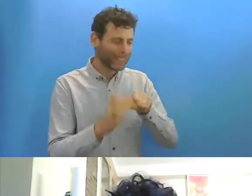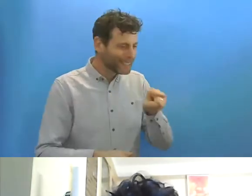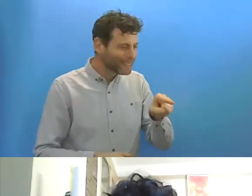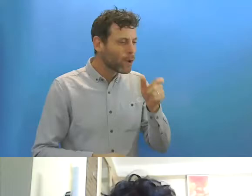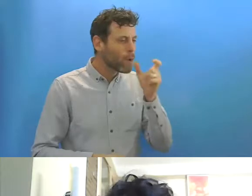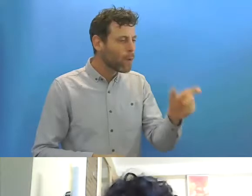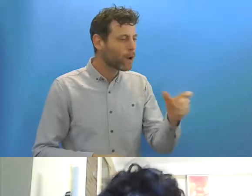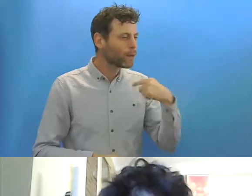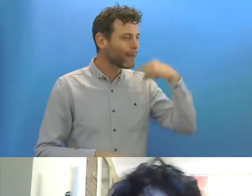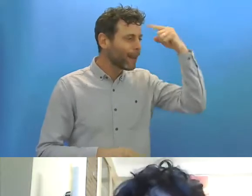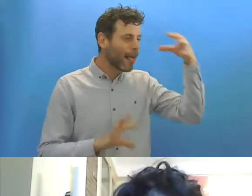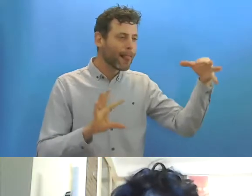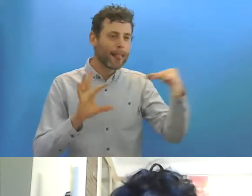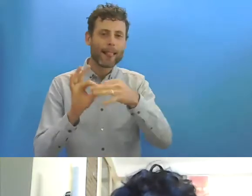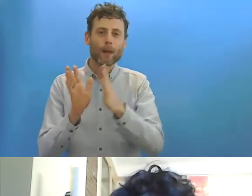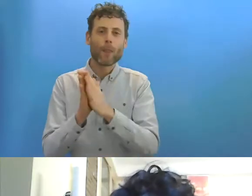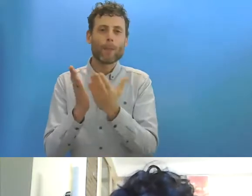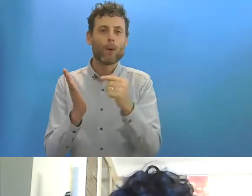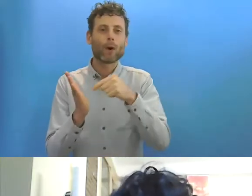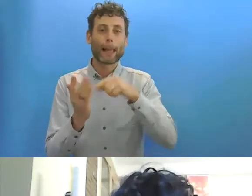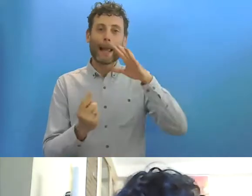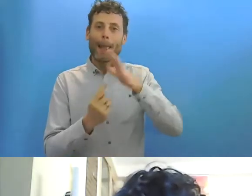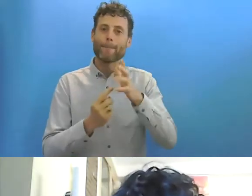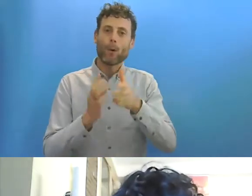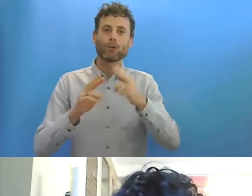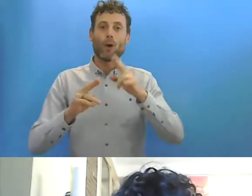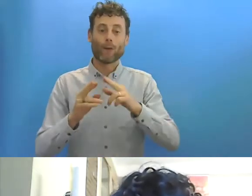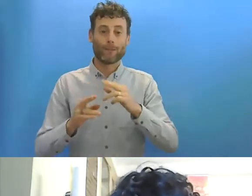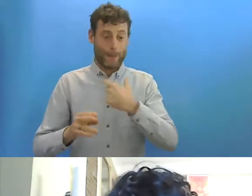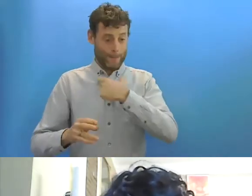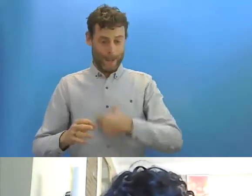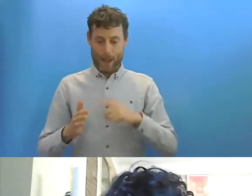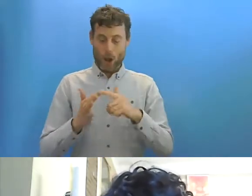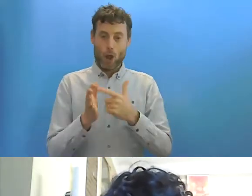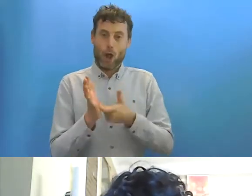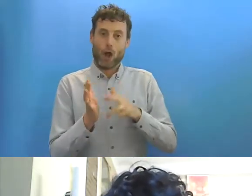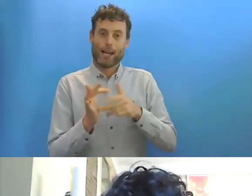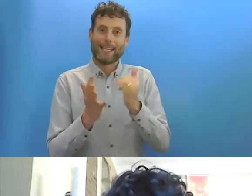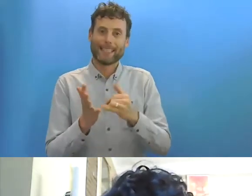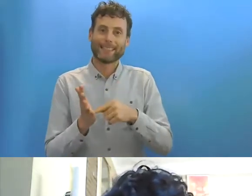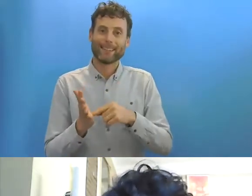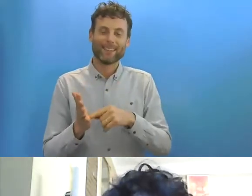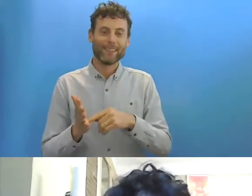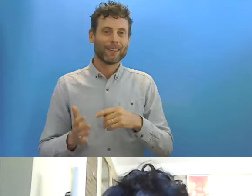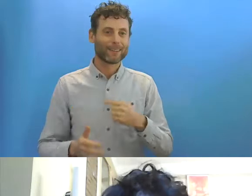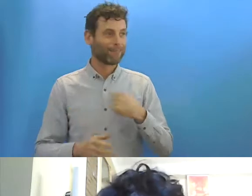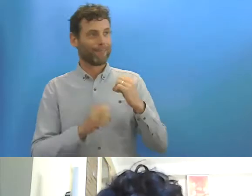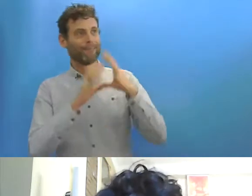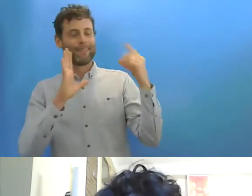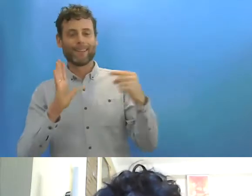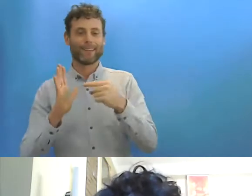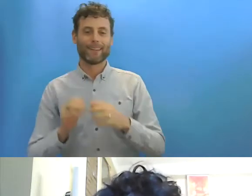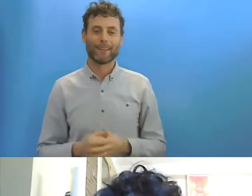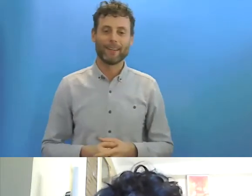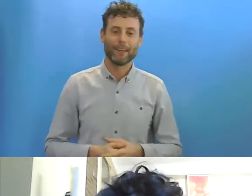Anyway, why do you want to work for Unlimited? Why did you apply? So Marlo, what was your motivation between